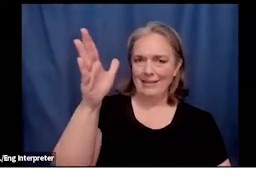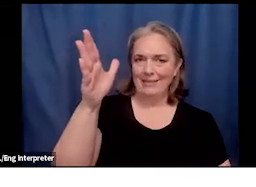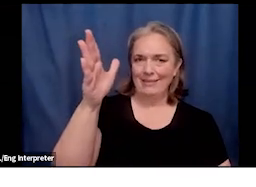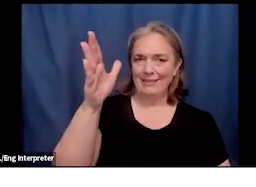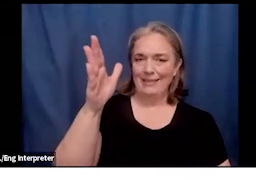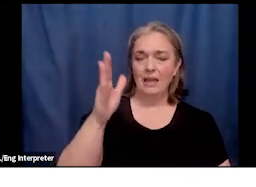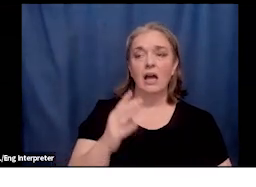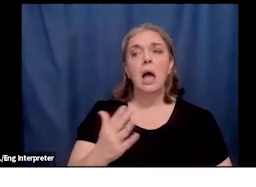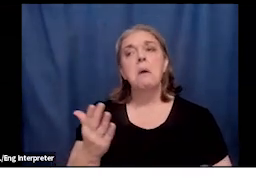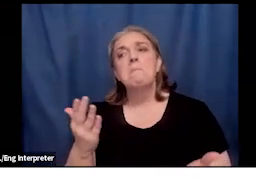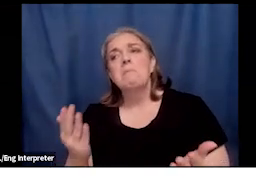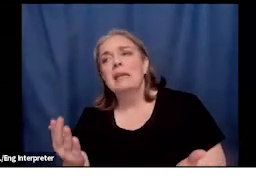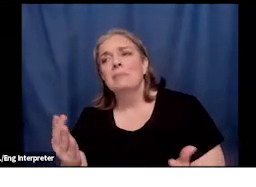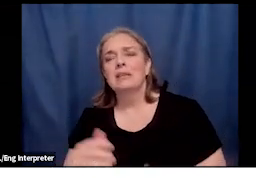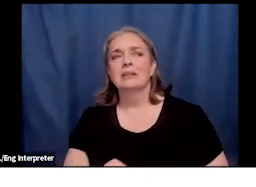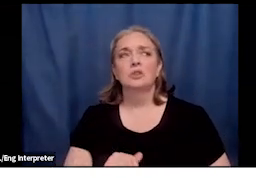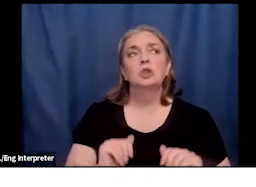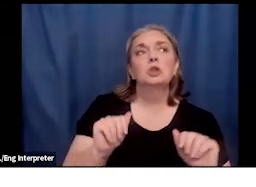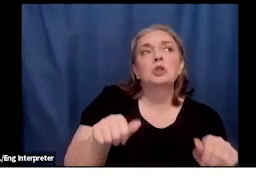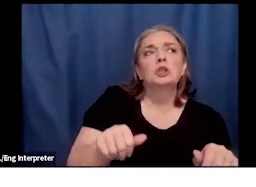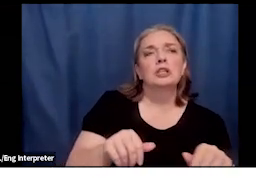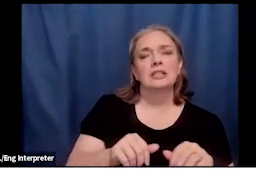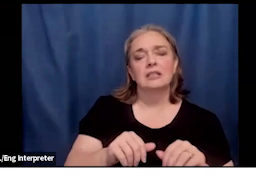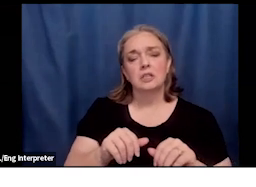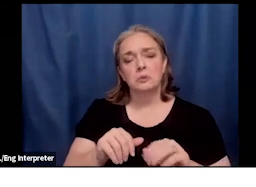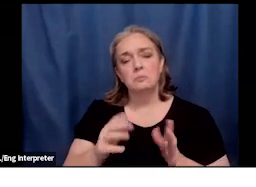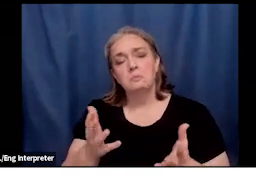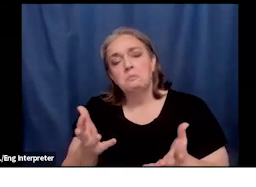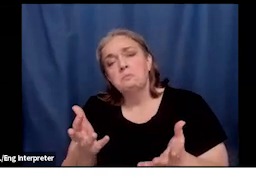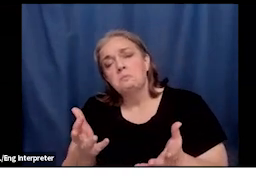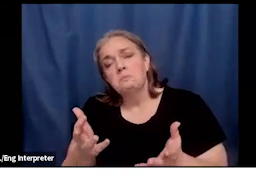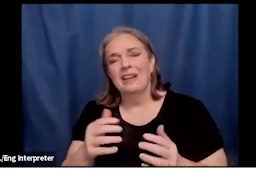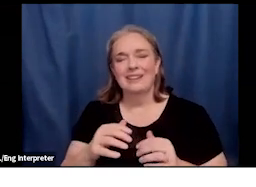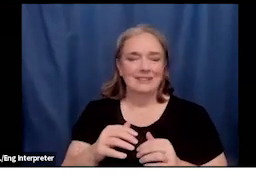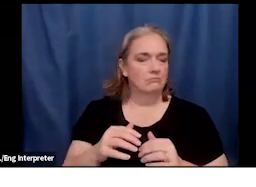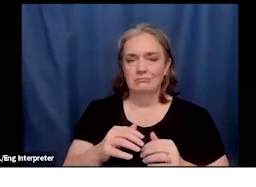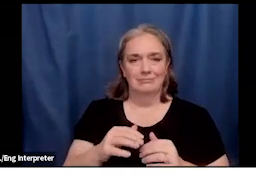like might, maybe, or could. Like be very um, action